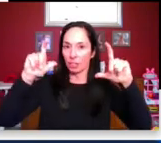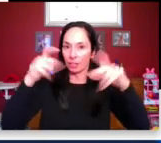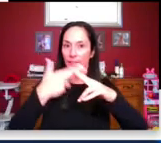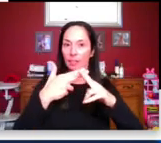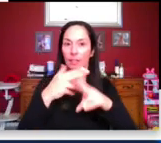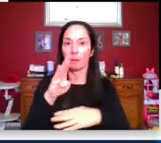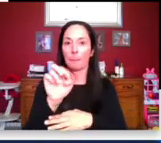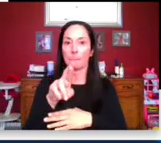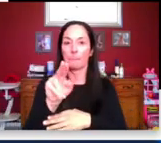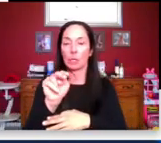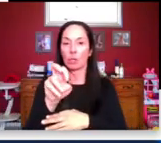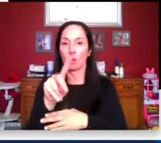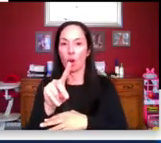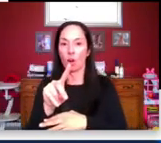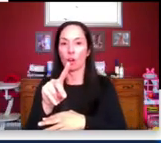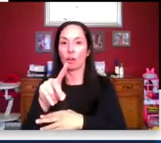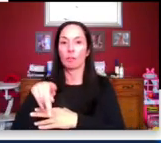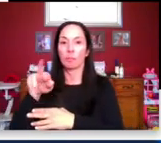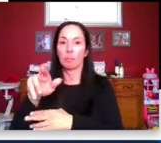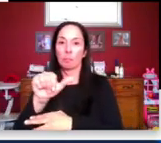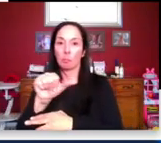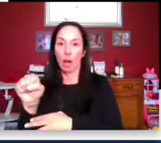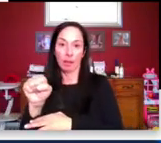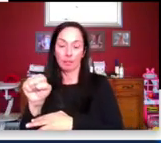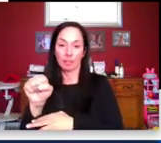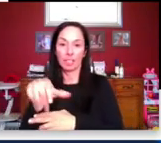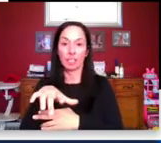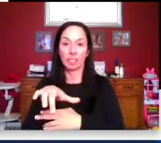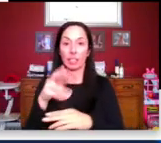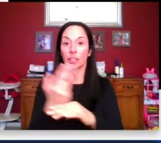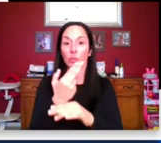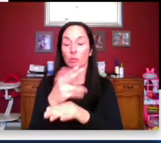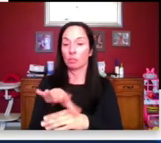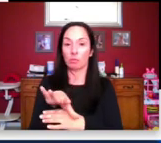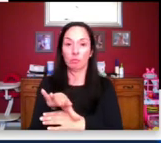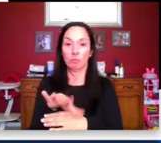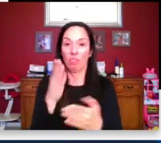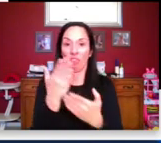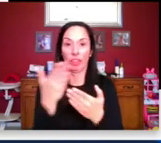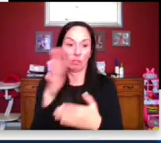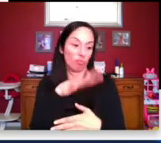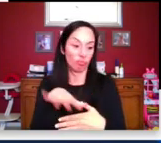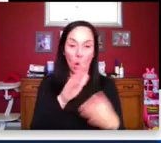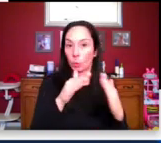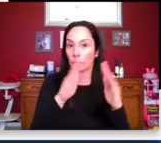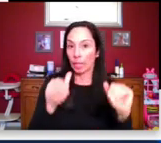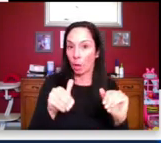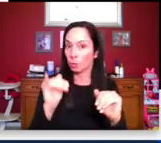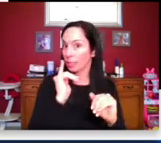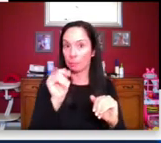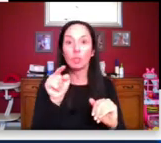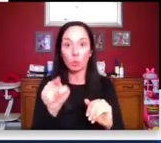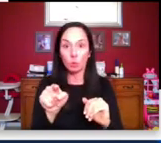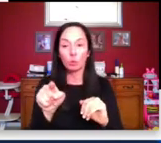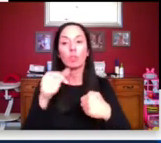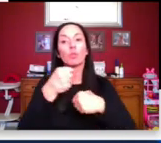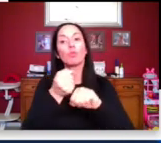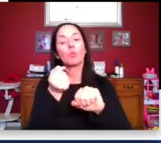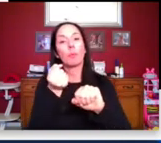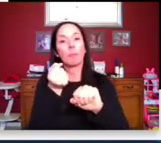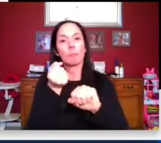Bernard Pross. He uses found objects he finds around his home, just as you will do, to create